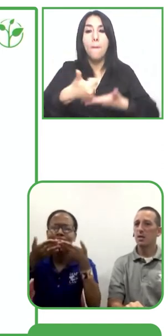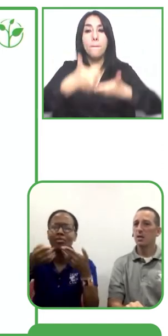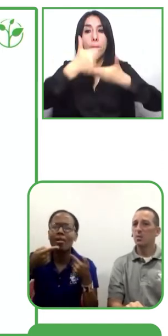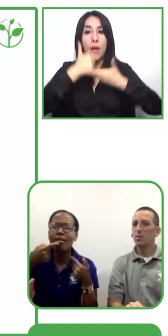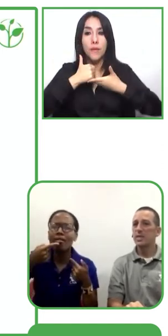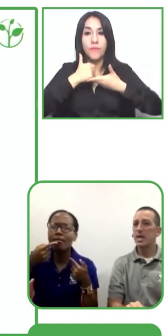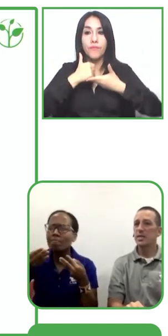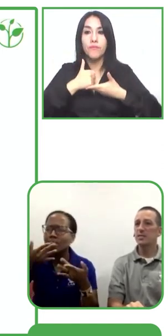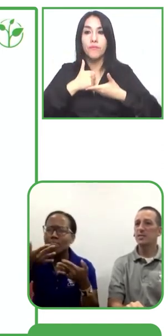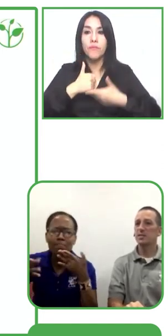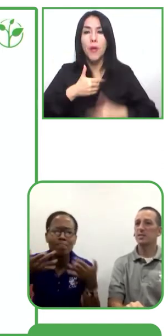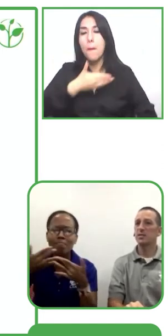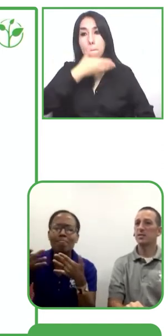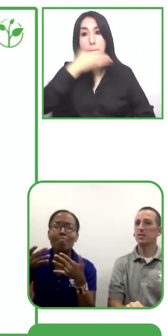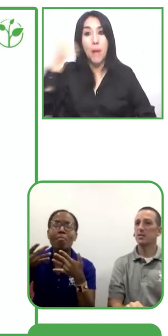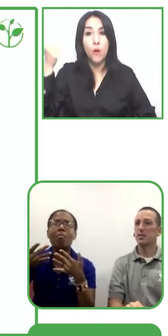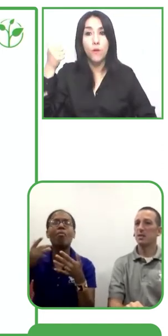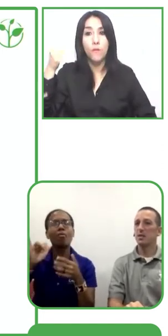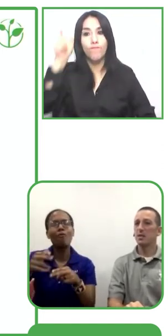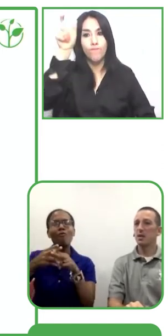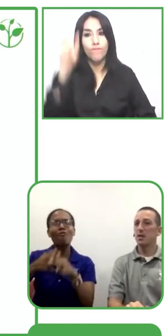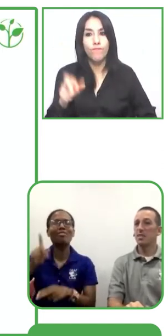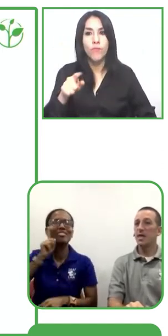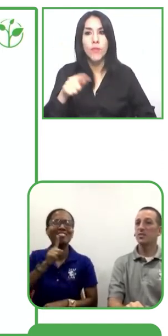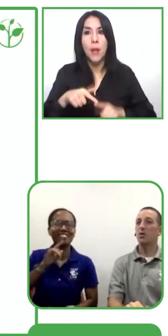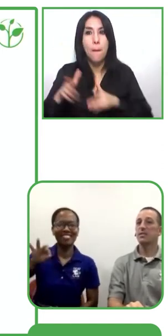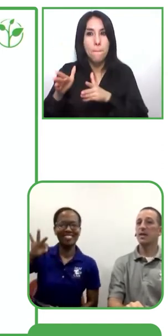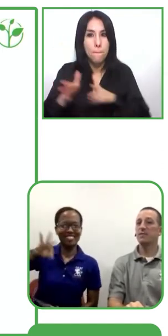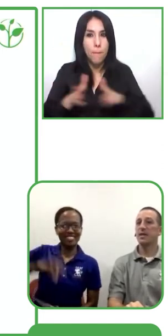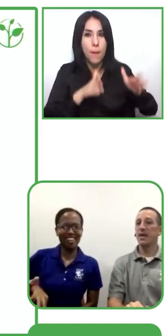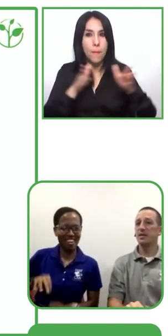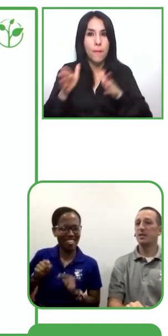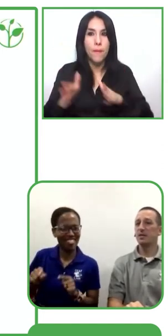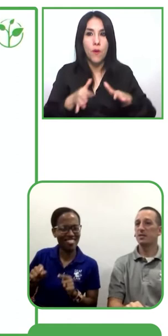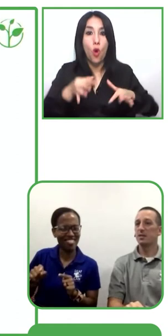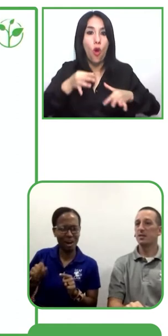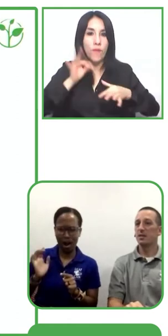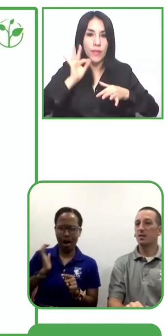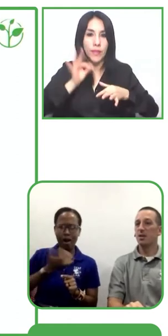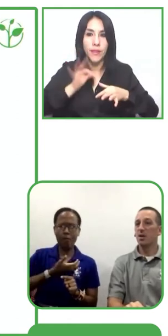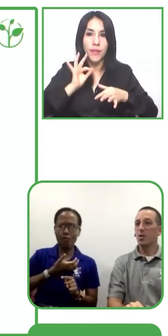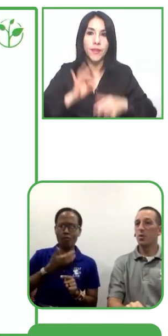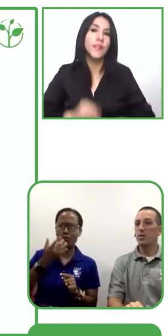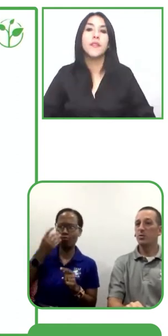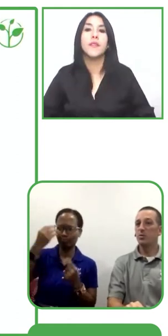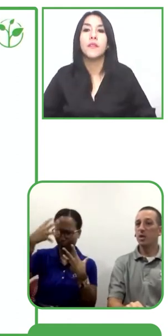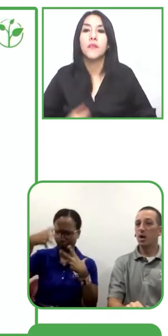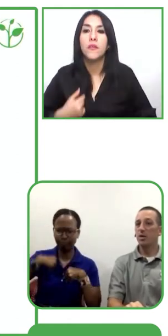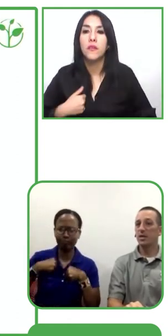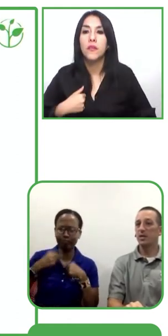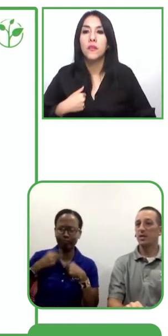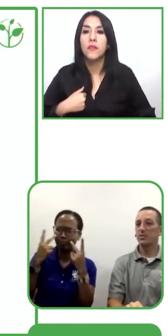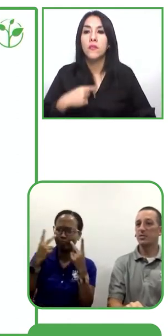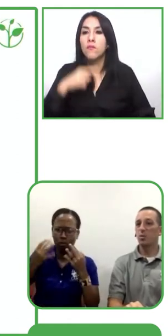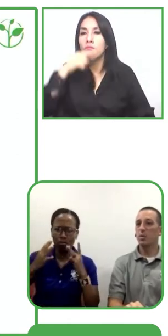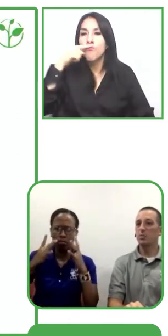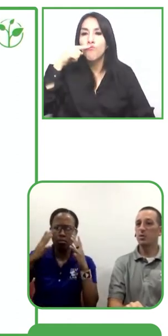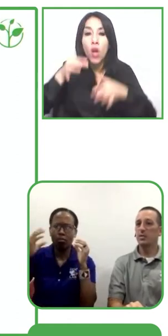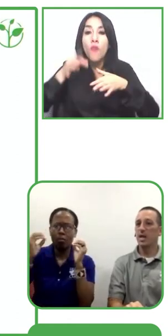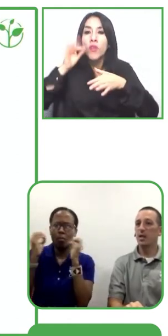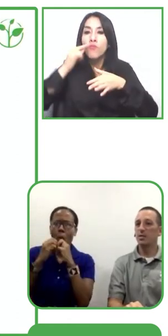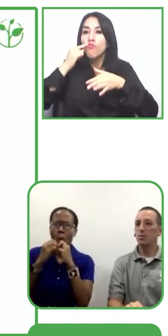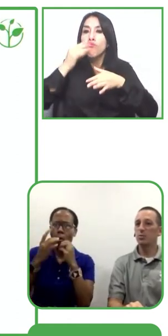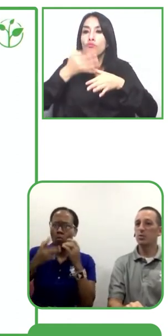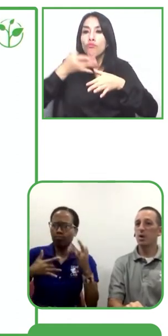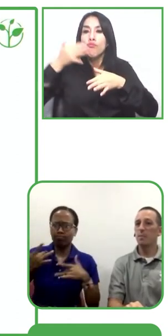That's called deaf gain. We use our gifts, we use our talent, we use our embodied ability to express the world